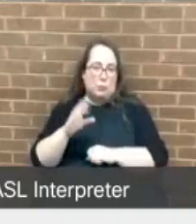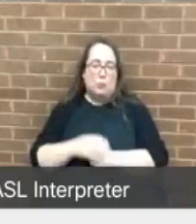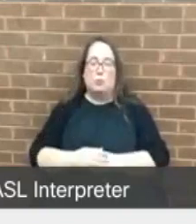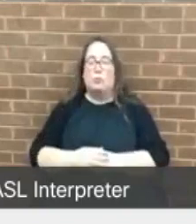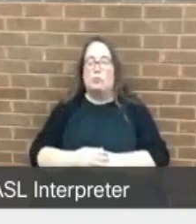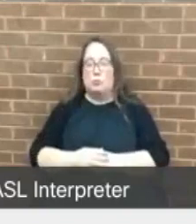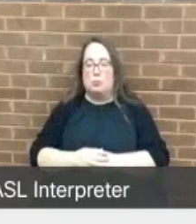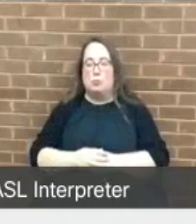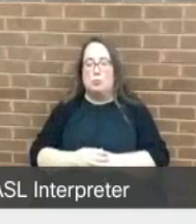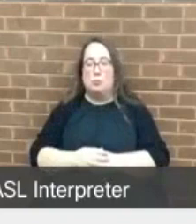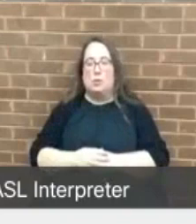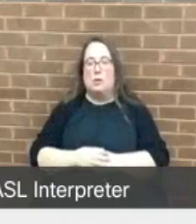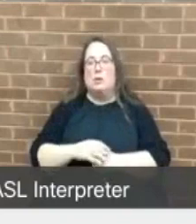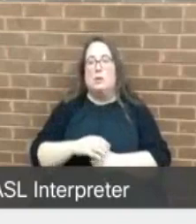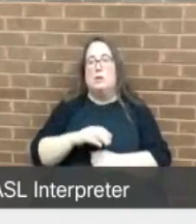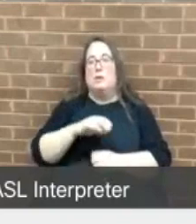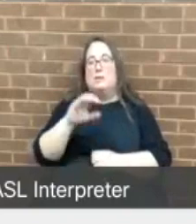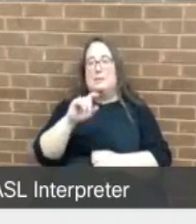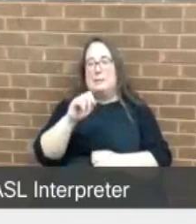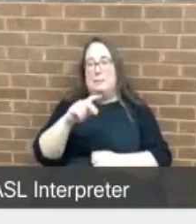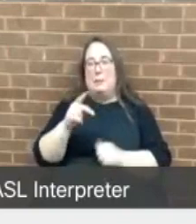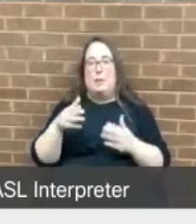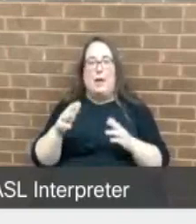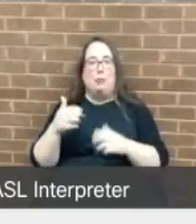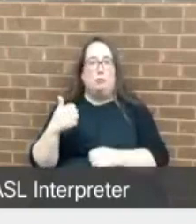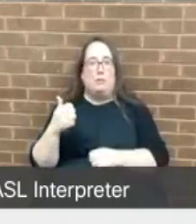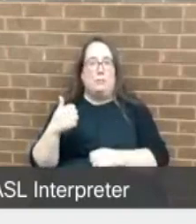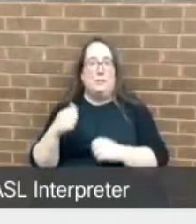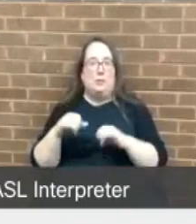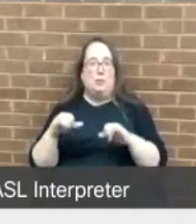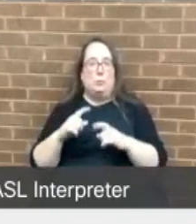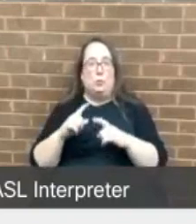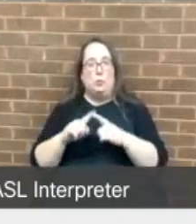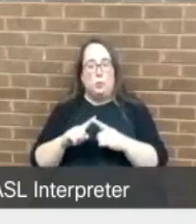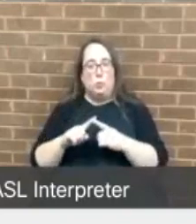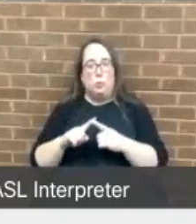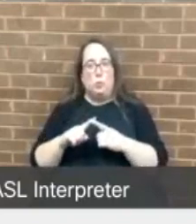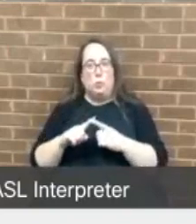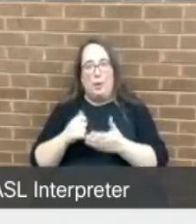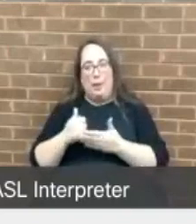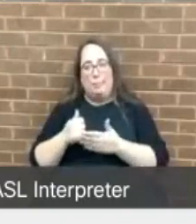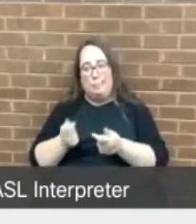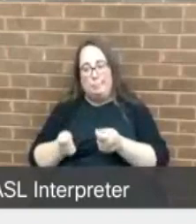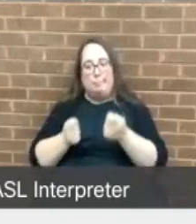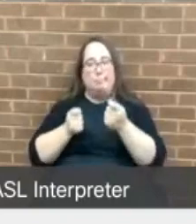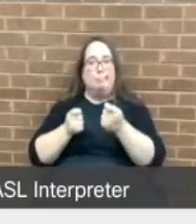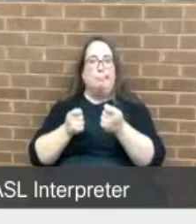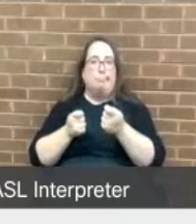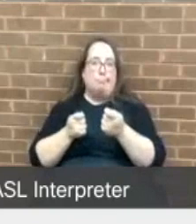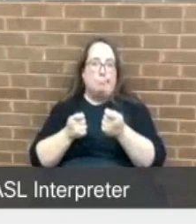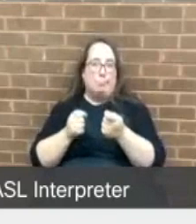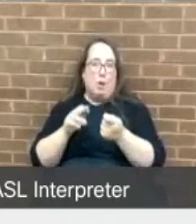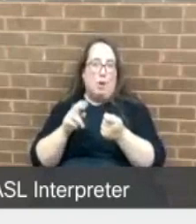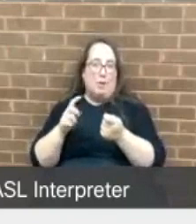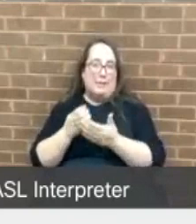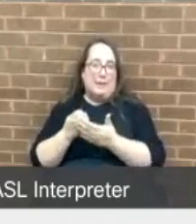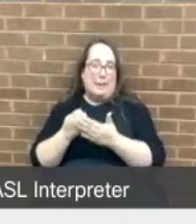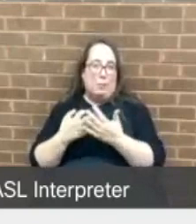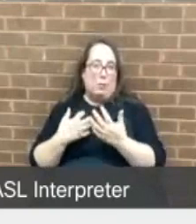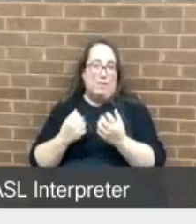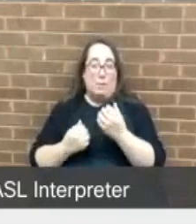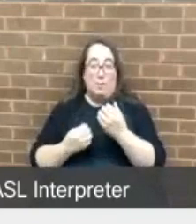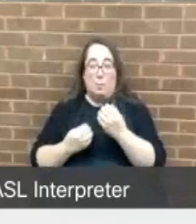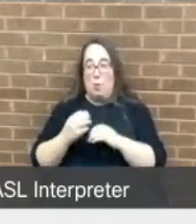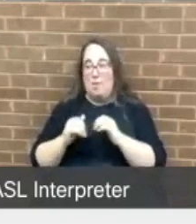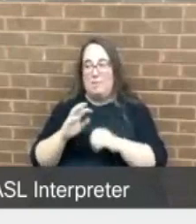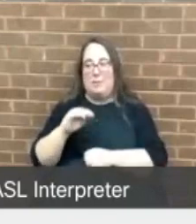as important, this CTP will allow our transportation system to contribute to Maryland's economic recovery. More than half of our